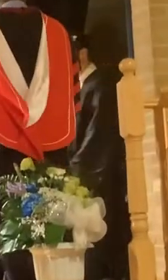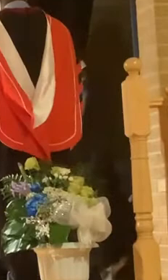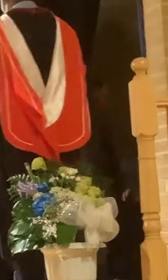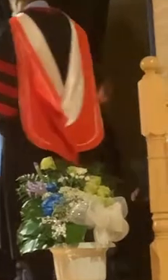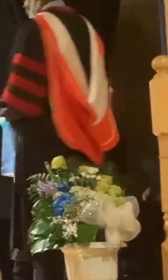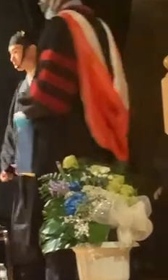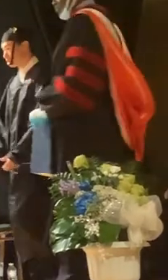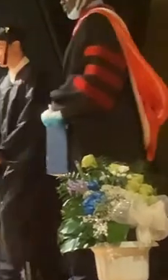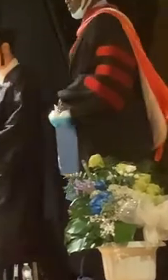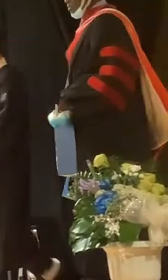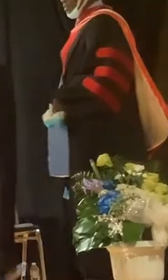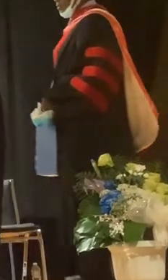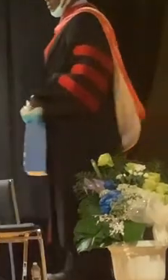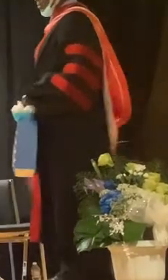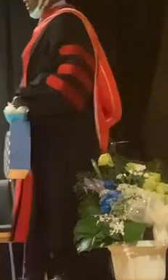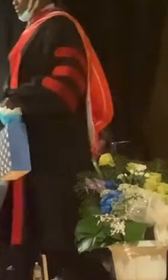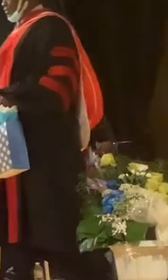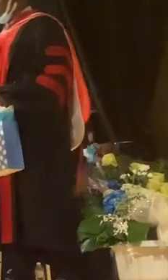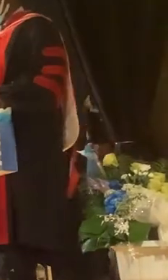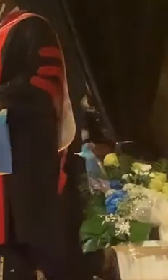Congratulations, Matthew.